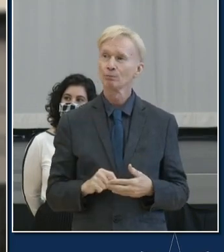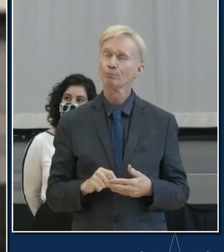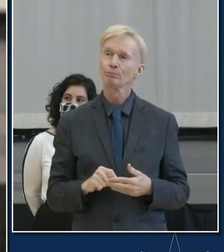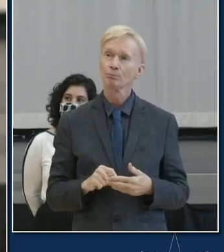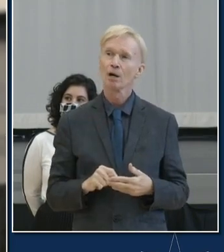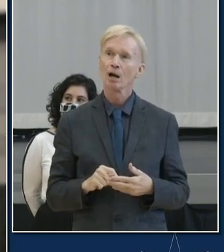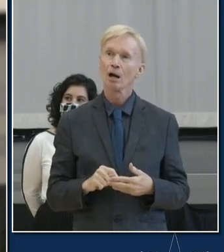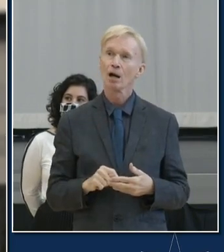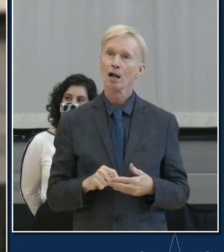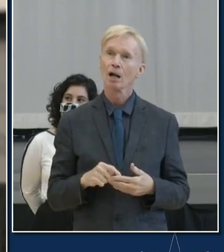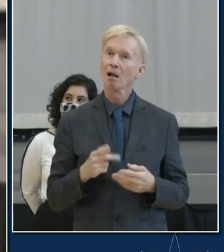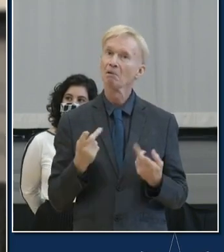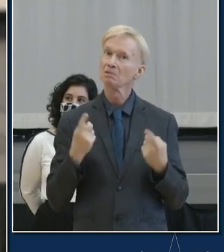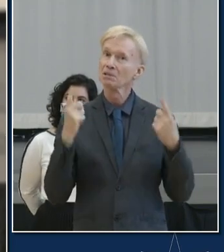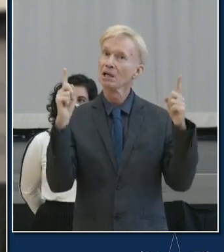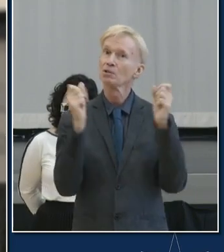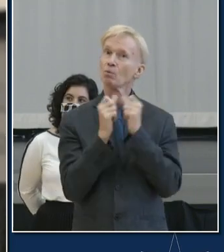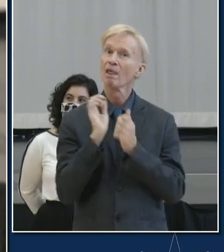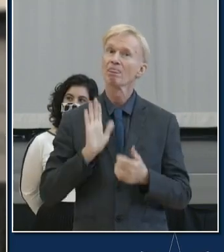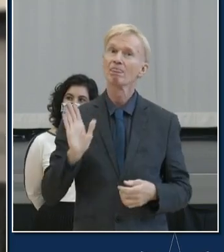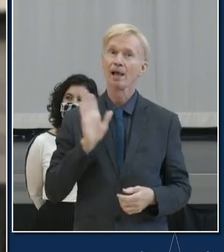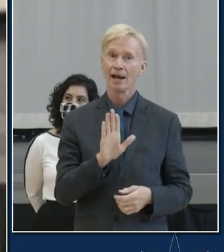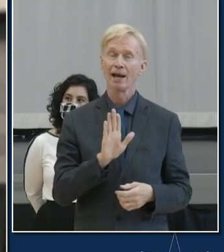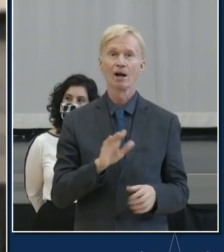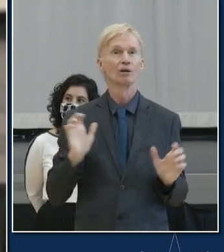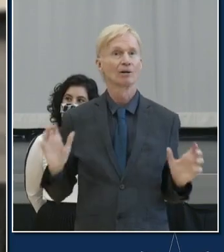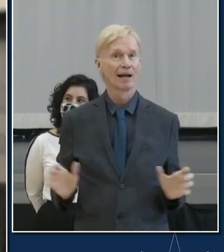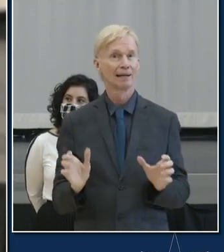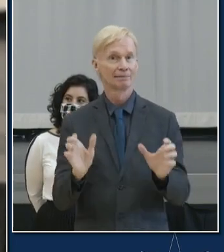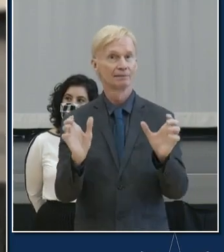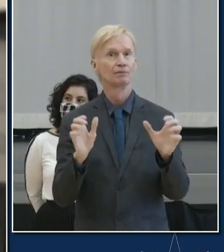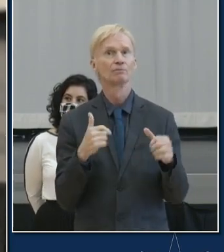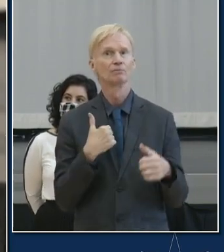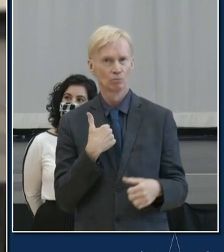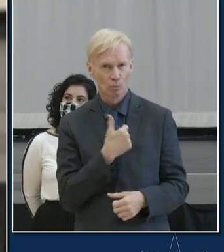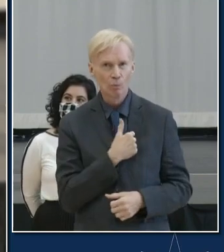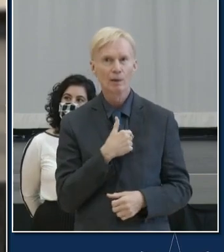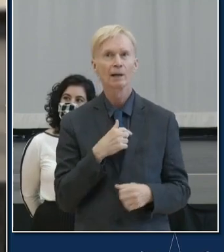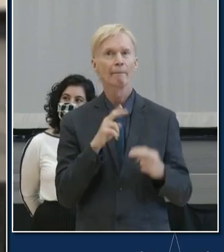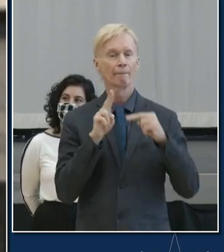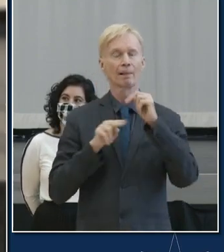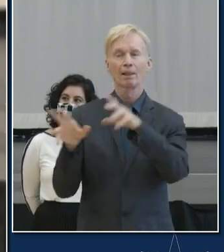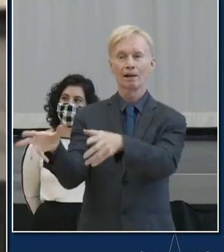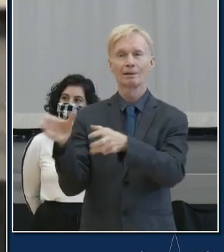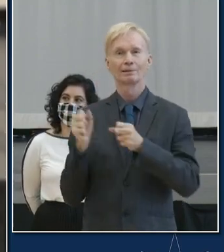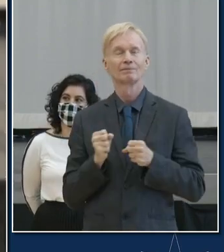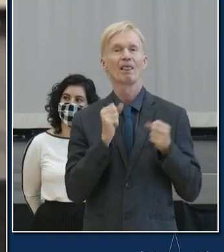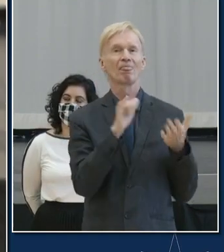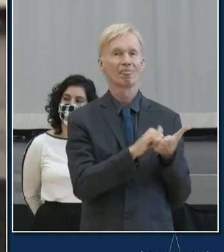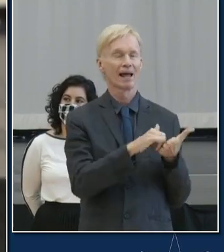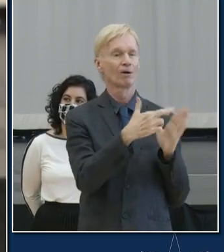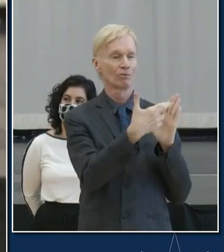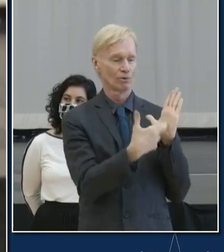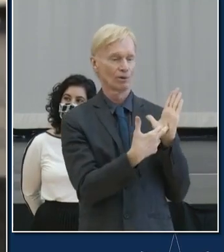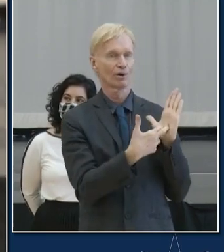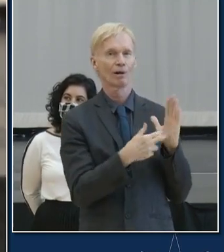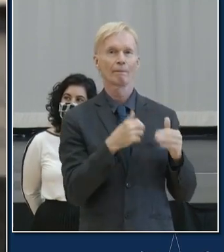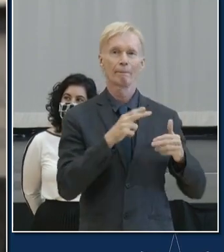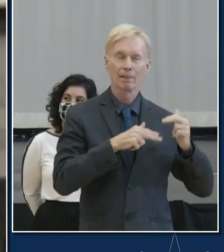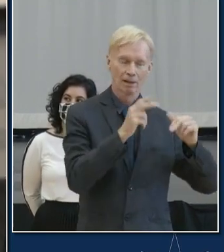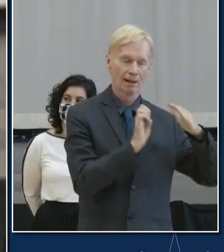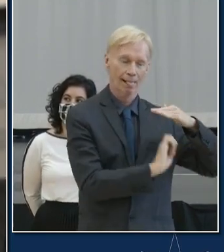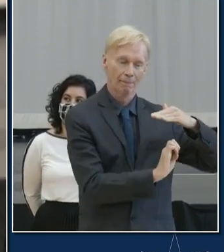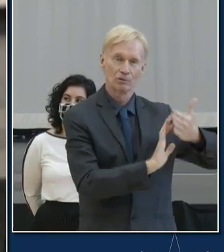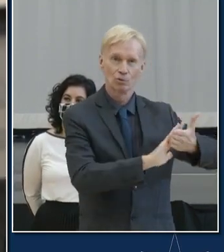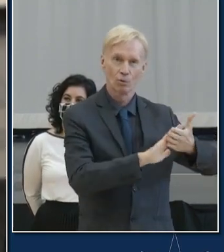had, I think, great success with their mitigation efforts. We built upon that. We opened our schools, as you remember, elementary schools first, and